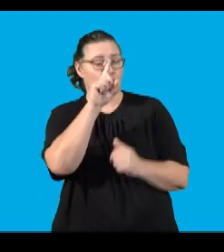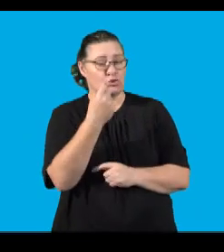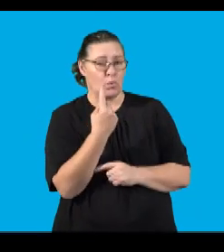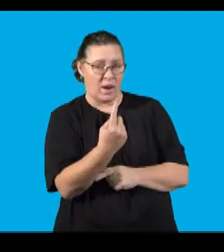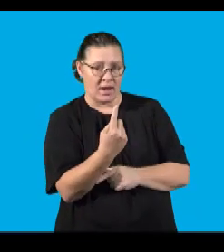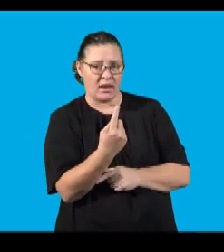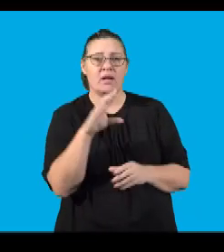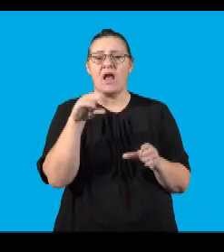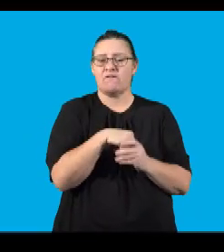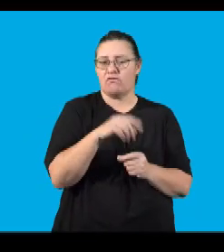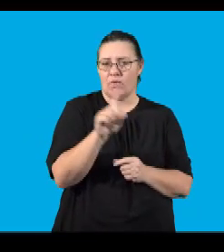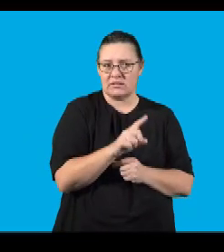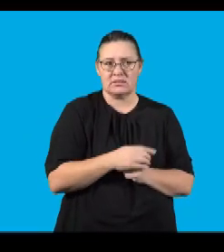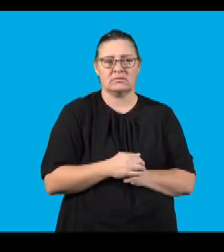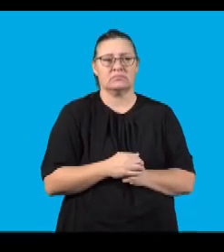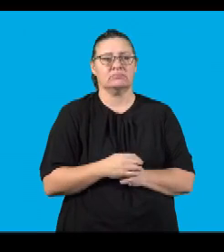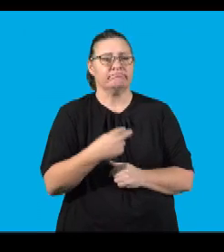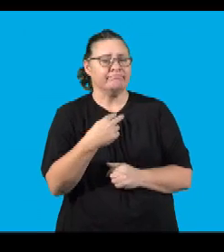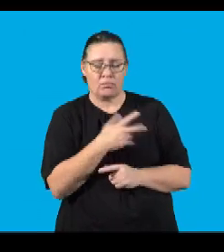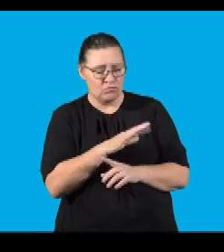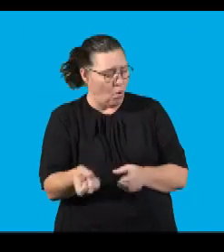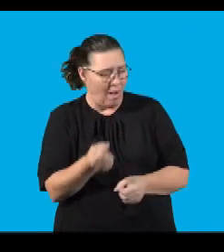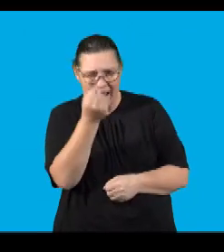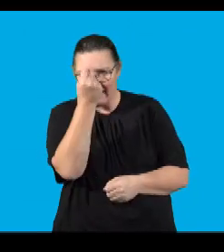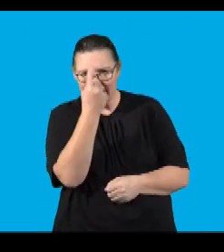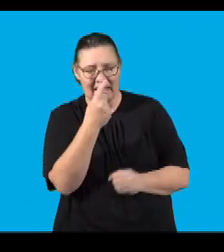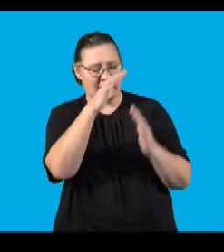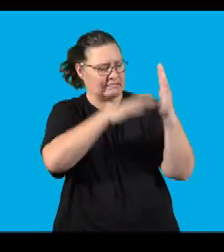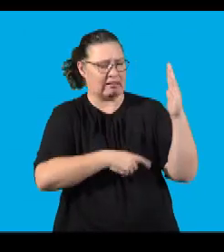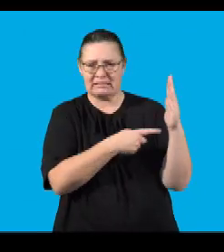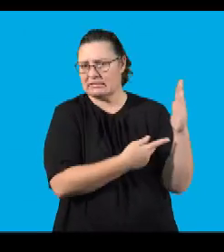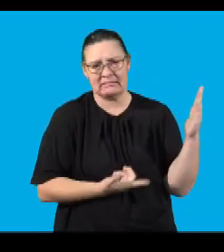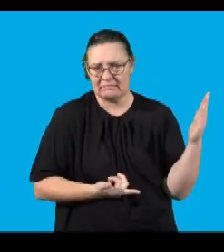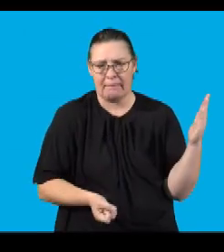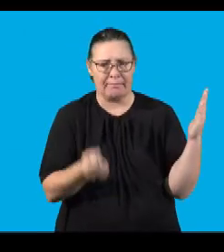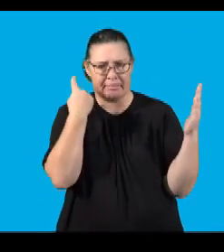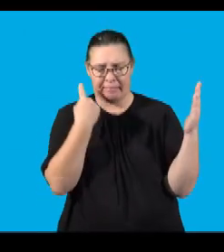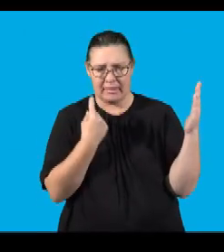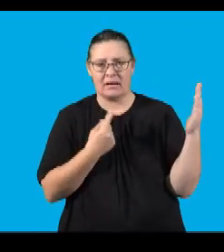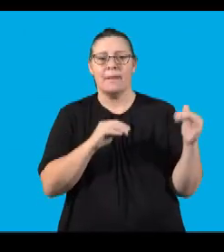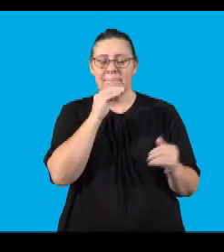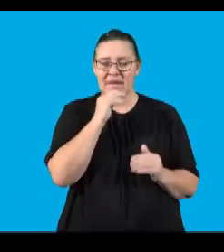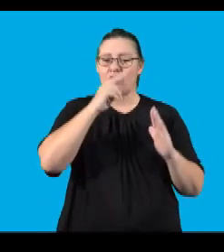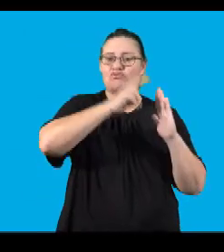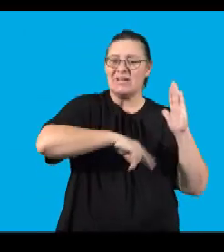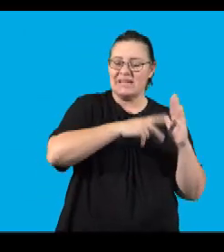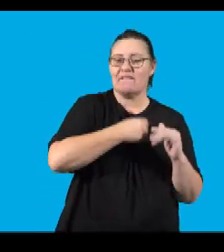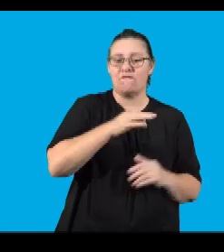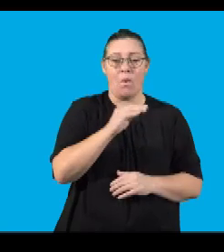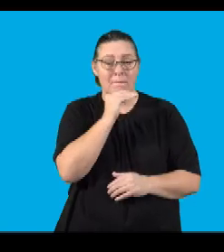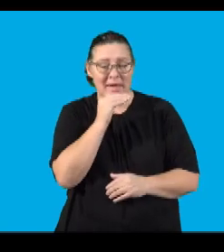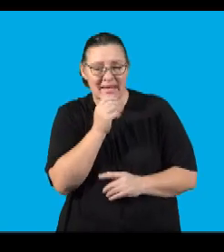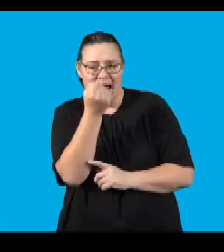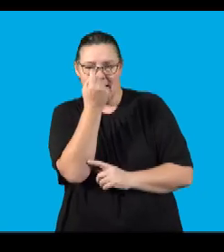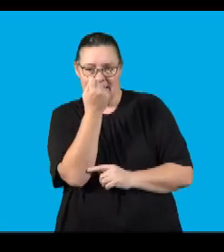Challenges for question 1 include the following: a lack of understanding the text. Now remember, this question is called Reading